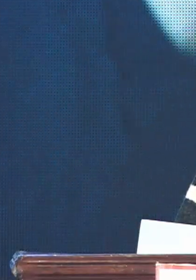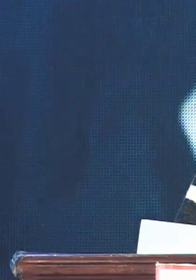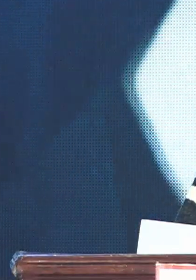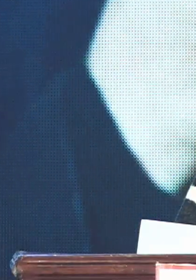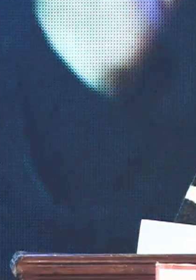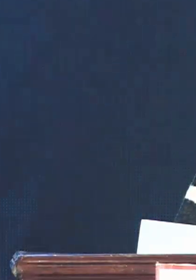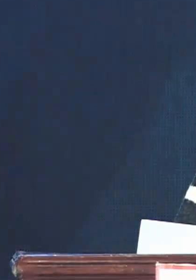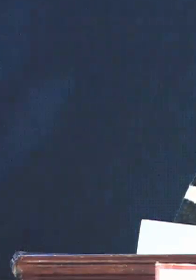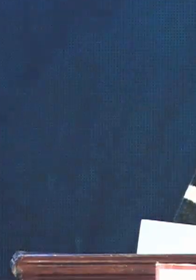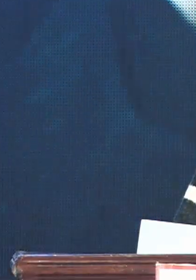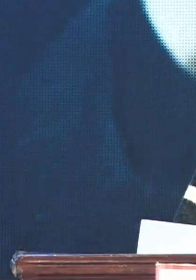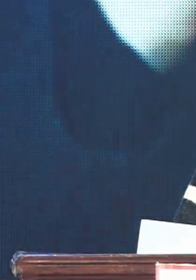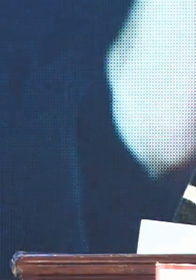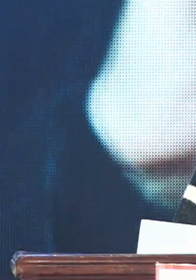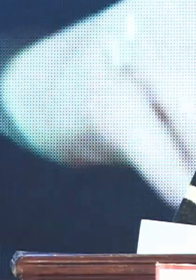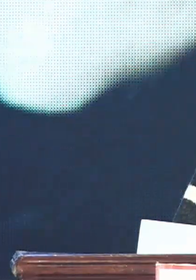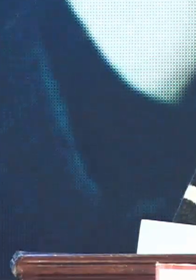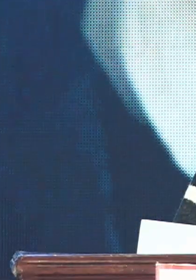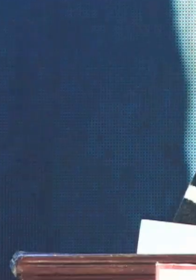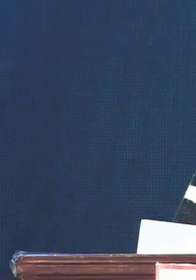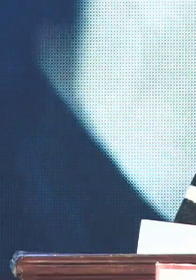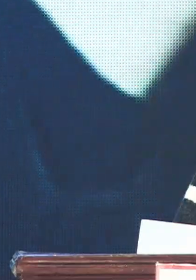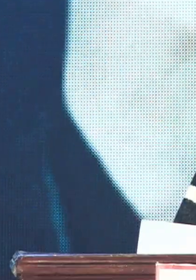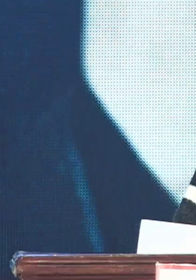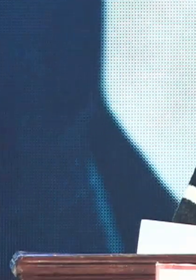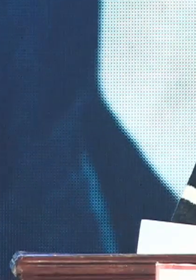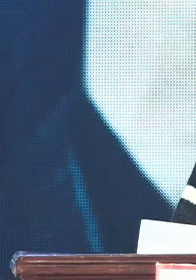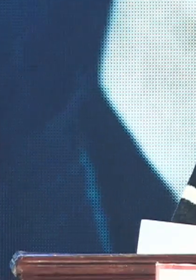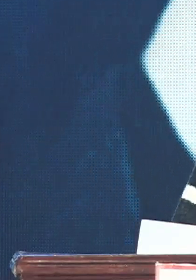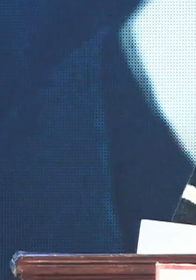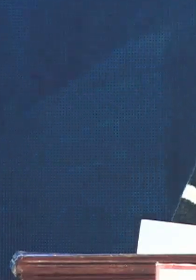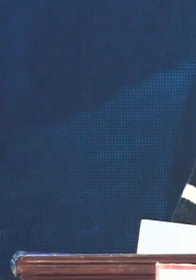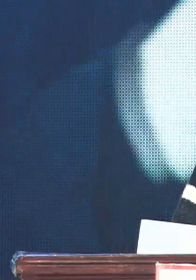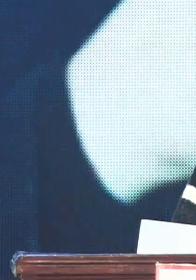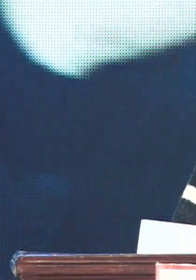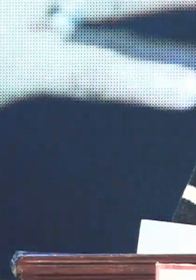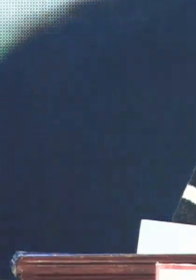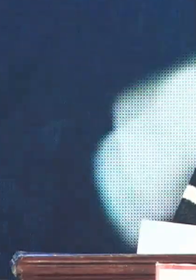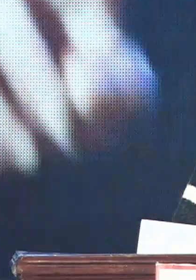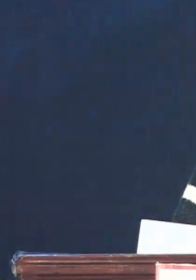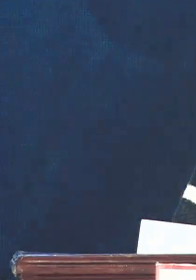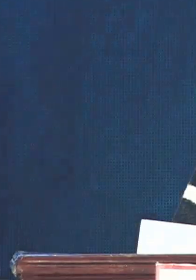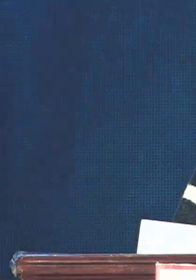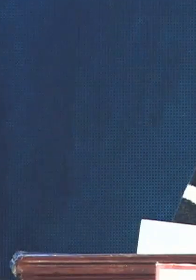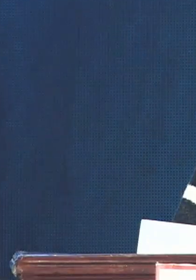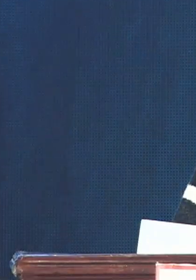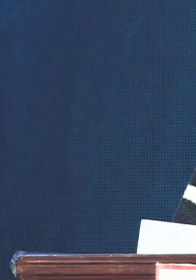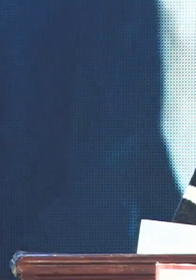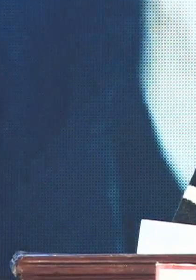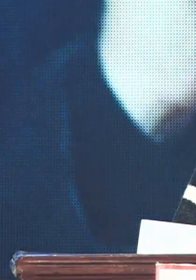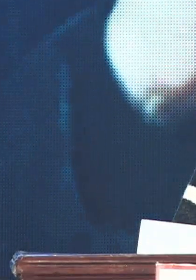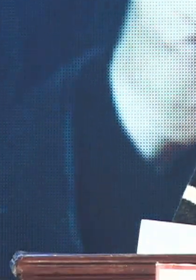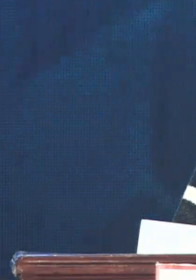community health science at the University of Pittsburgh School of Public Health, USA, where she is the founder and director of the Global Women's